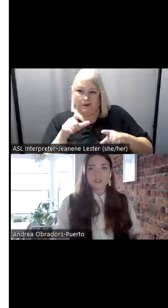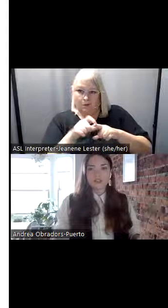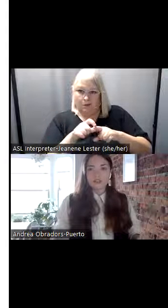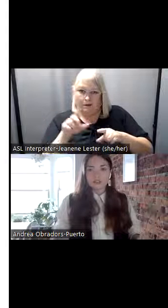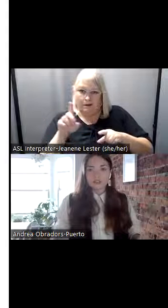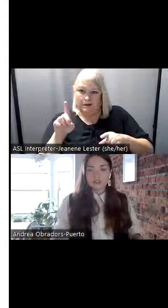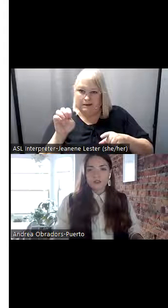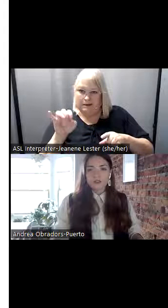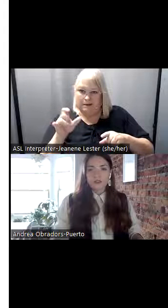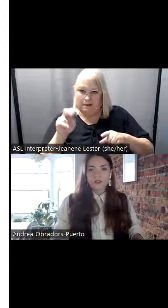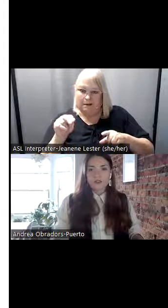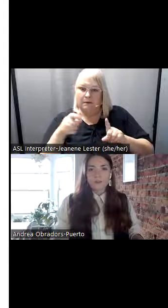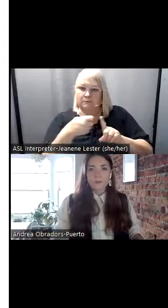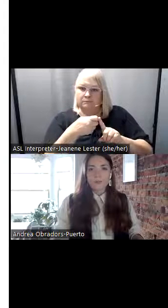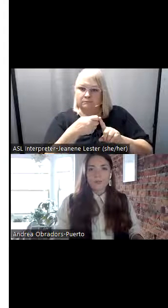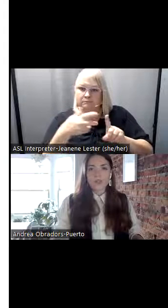words.